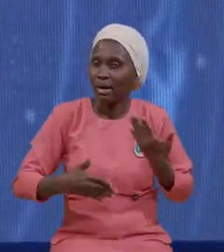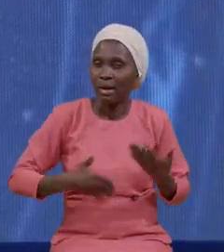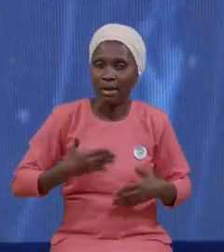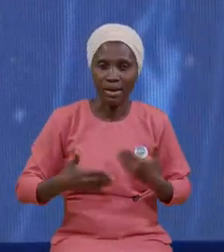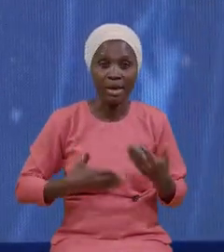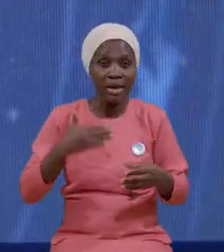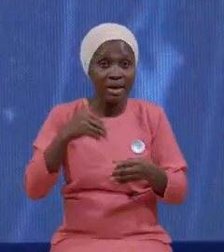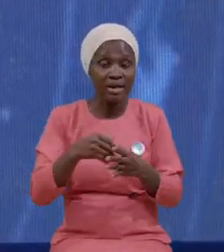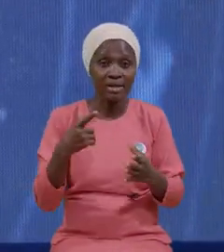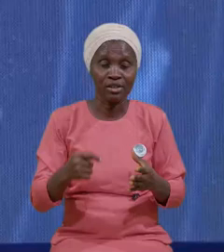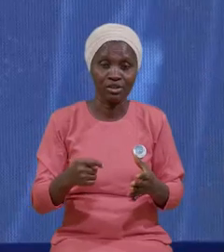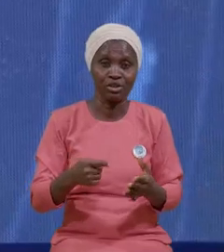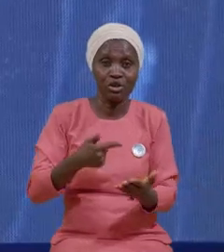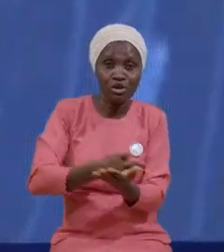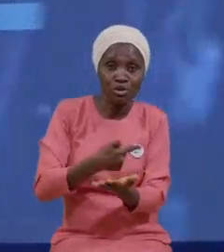peace.